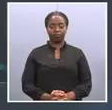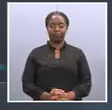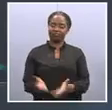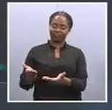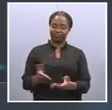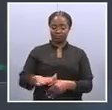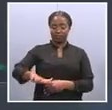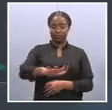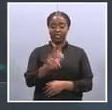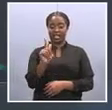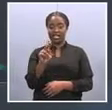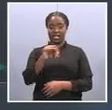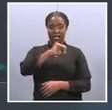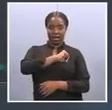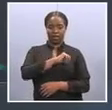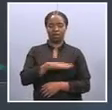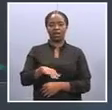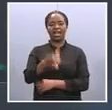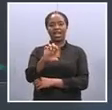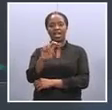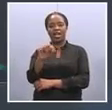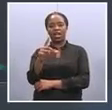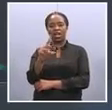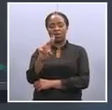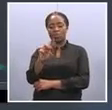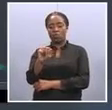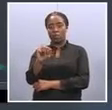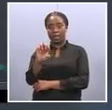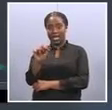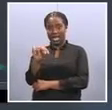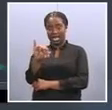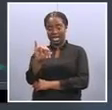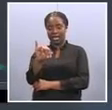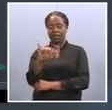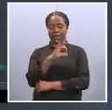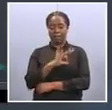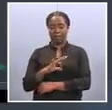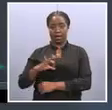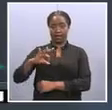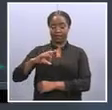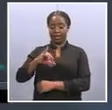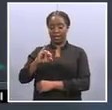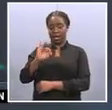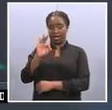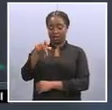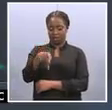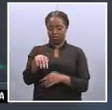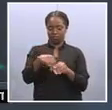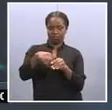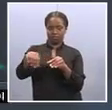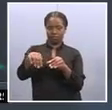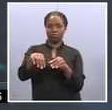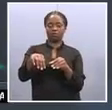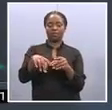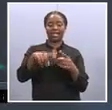Welcome back. Now, eNdumeni local municipality mayor Siboniso Mbatha from the IFP has been released on bail. The mayor and two